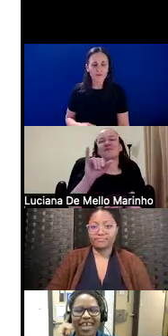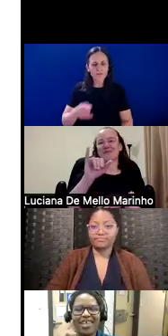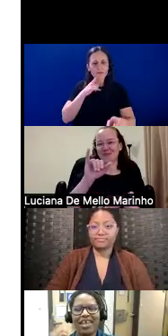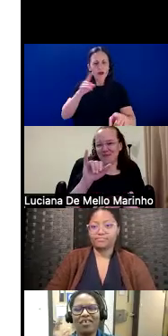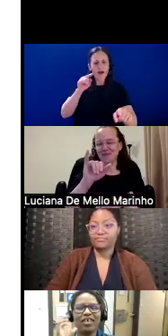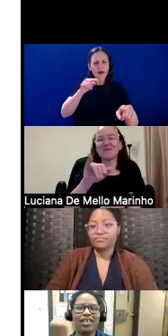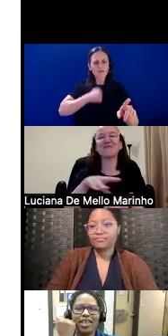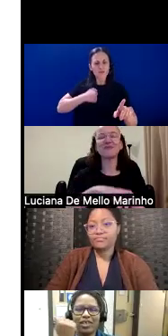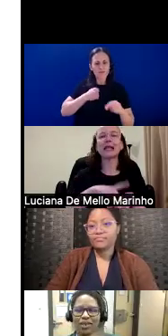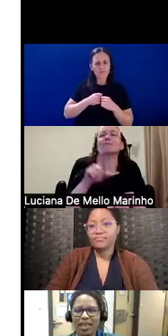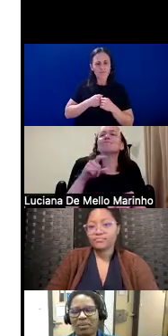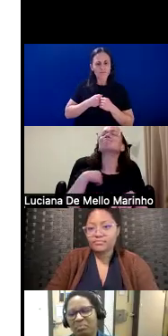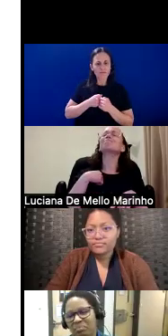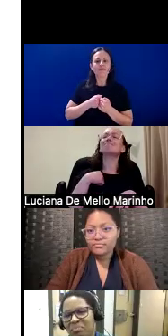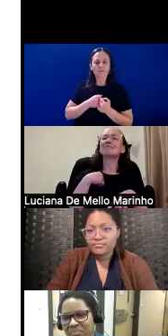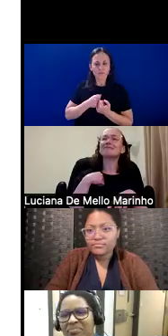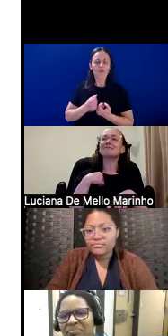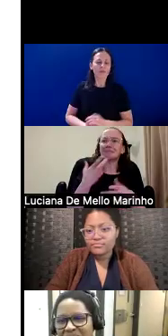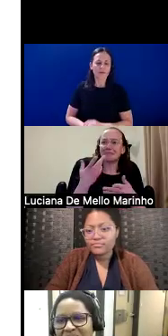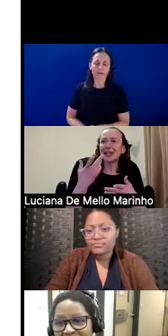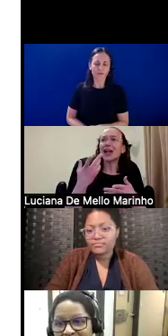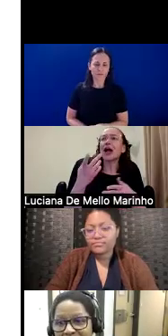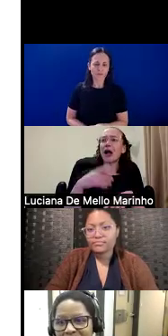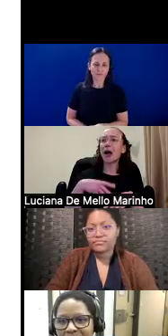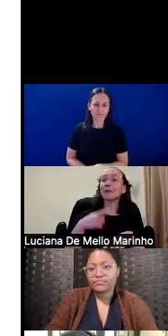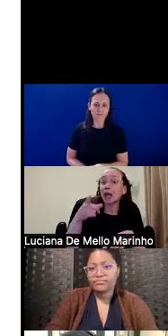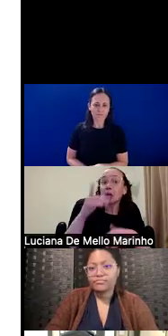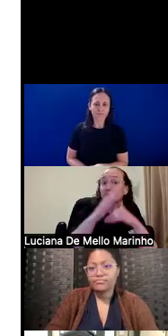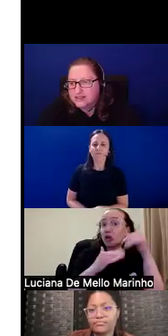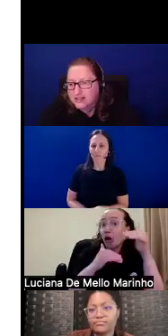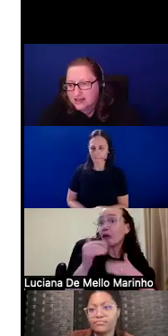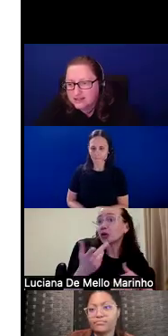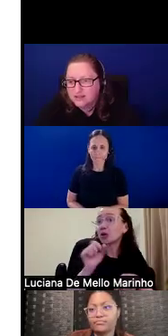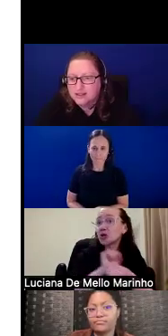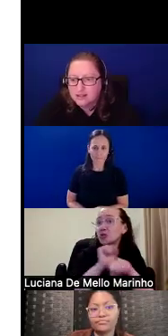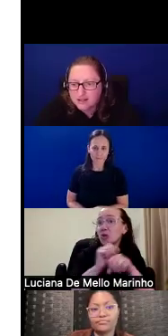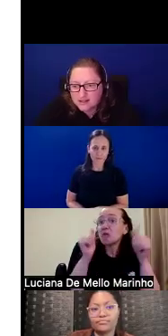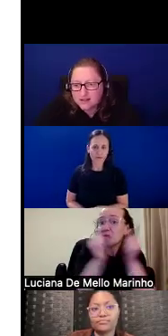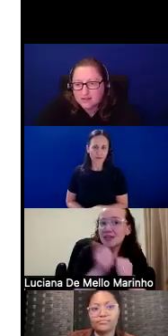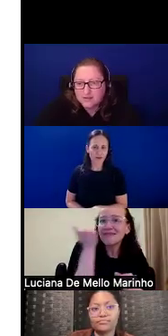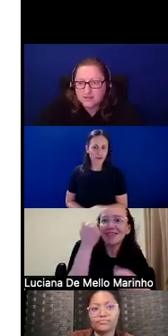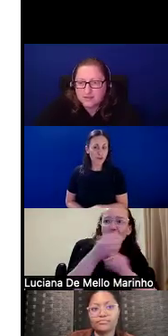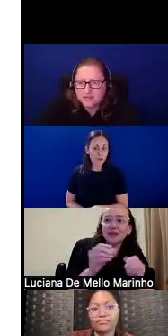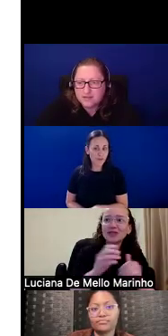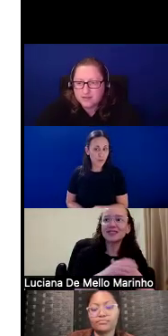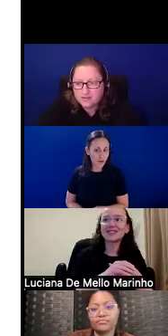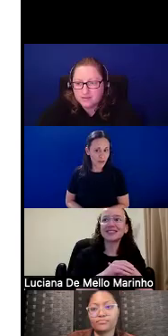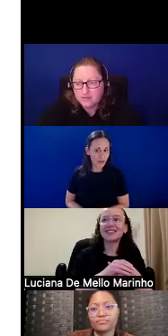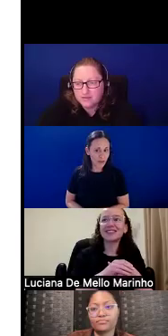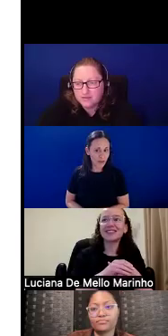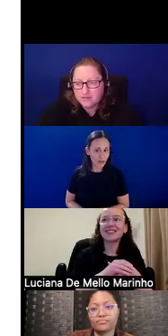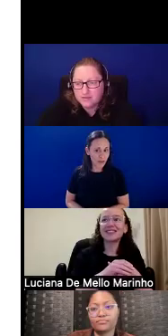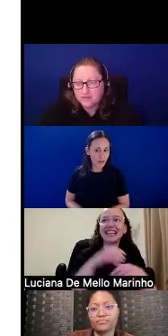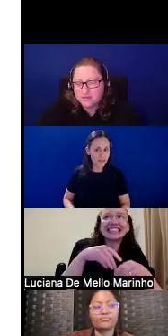so I In an actual office, no, but in a mock office, yes. okay, are you comfortable working